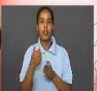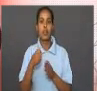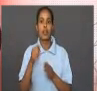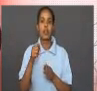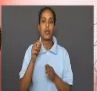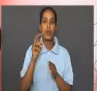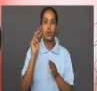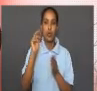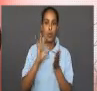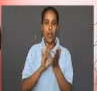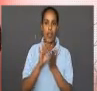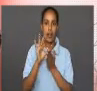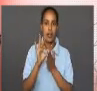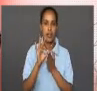numerator,